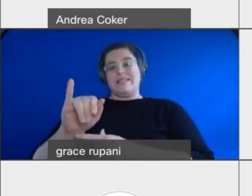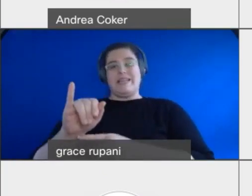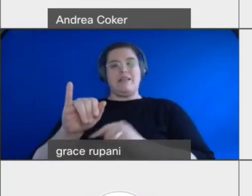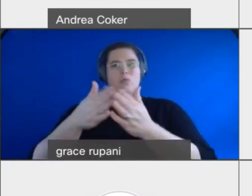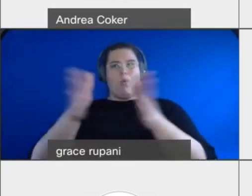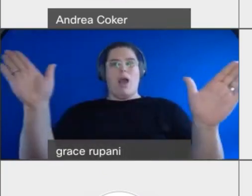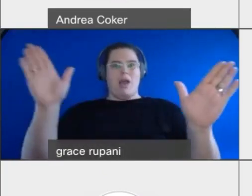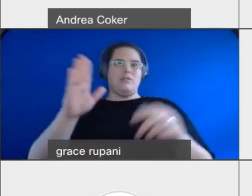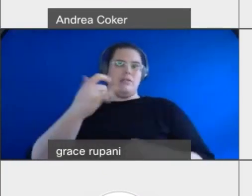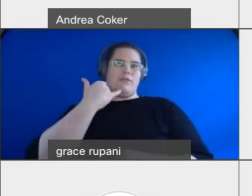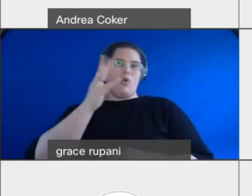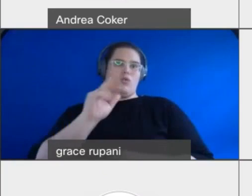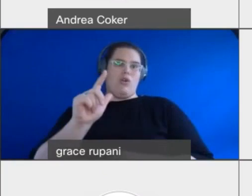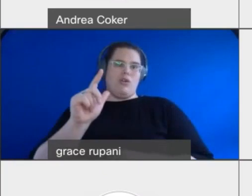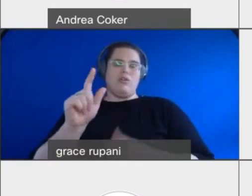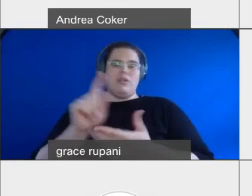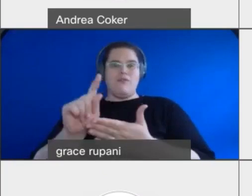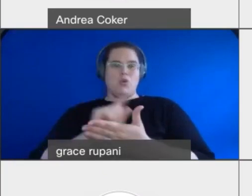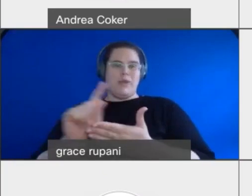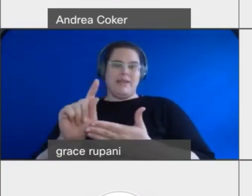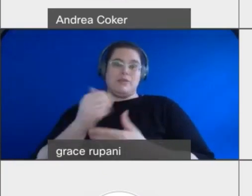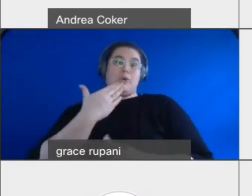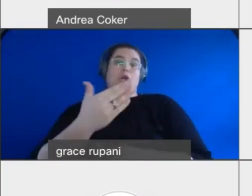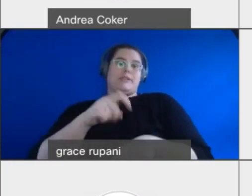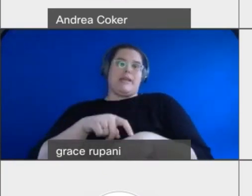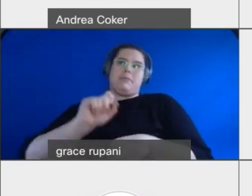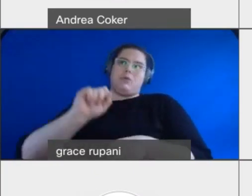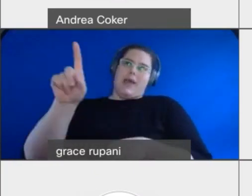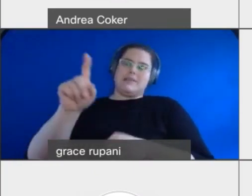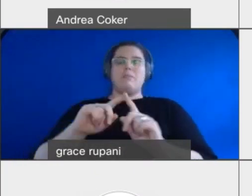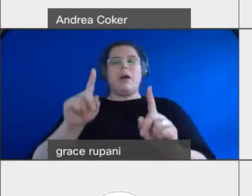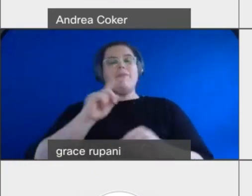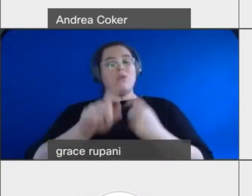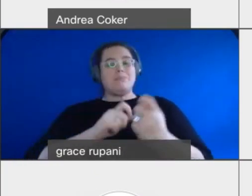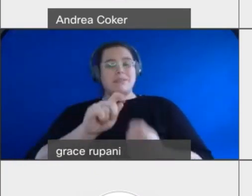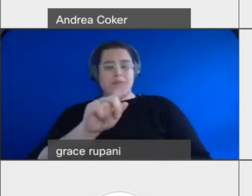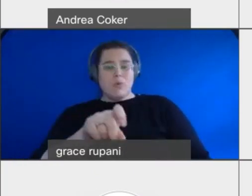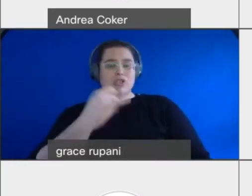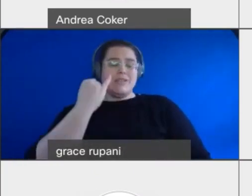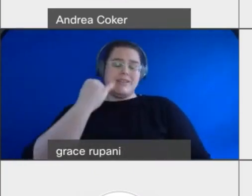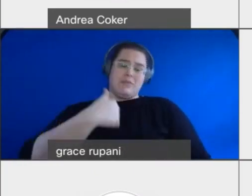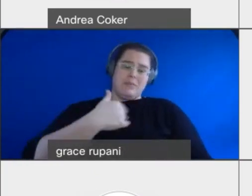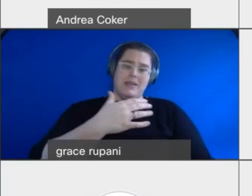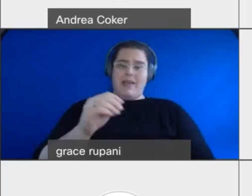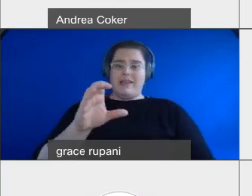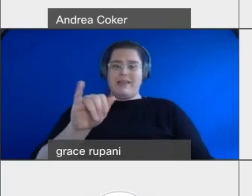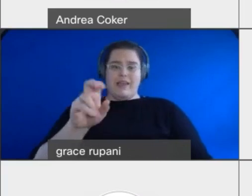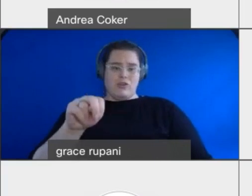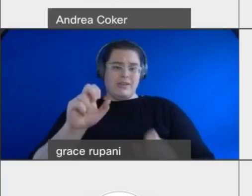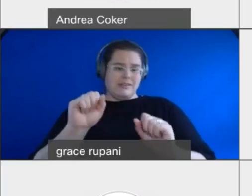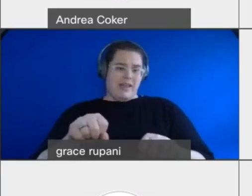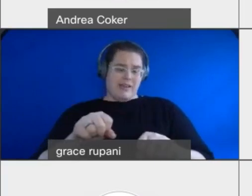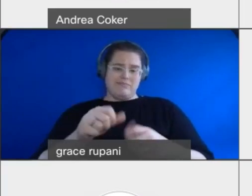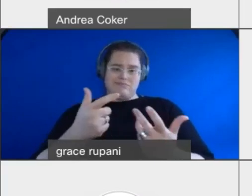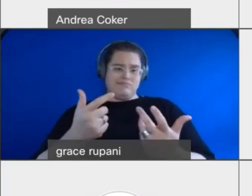week. But for many of the specific questions, I prefer, if Karen and I are able to directly just